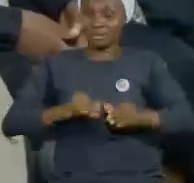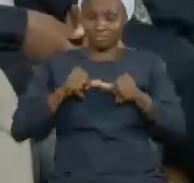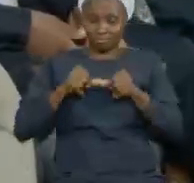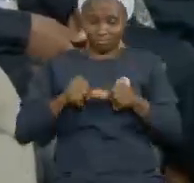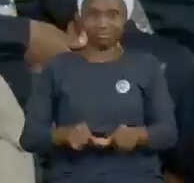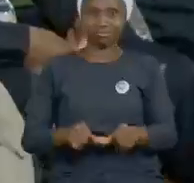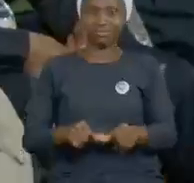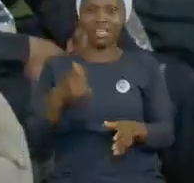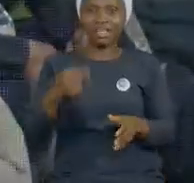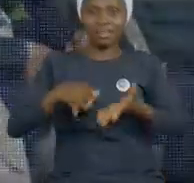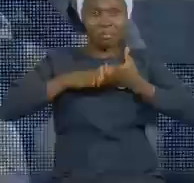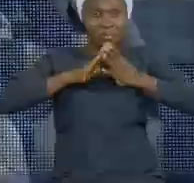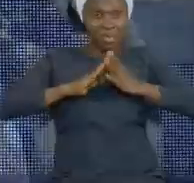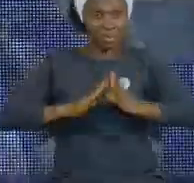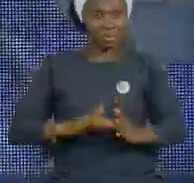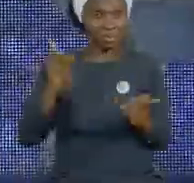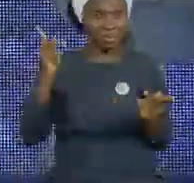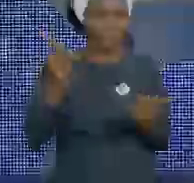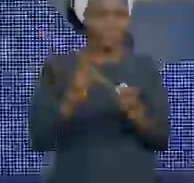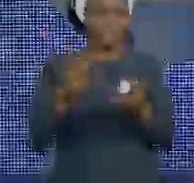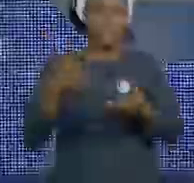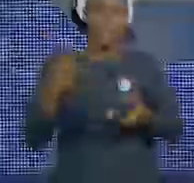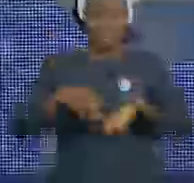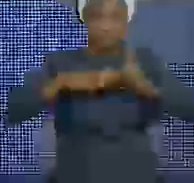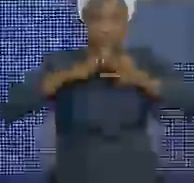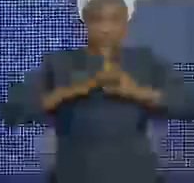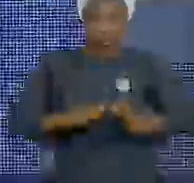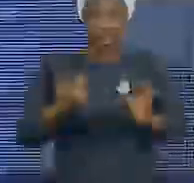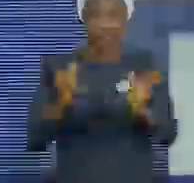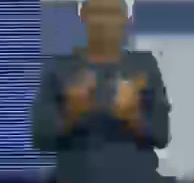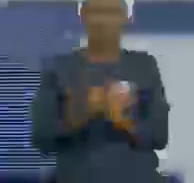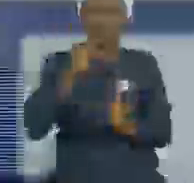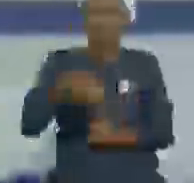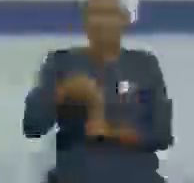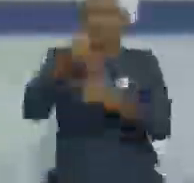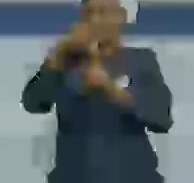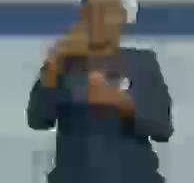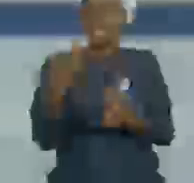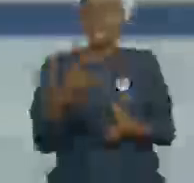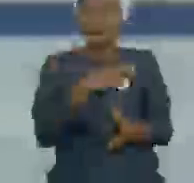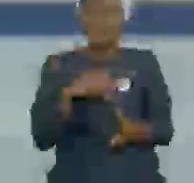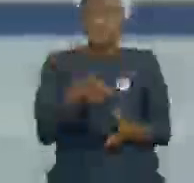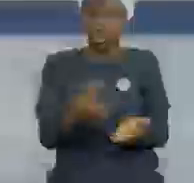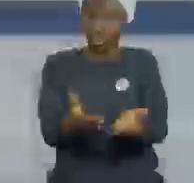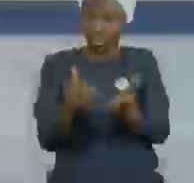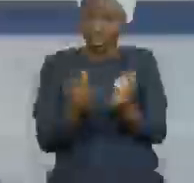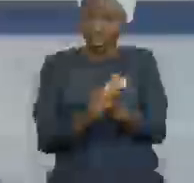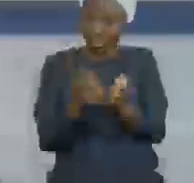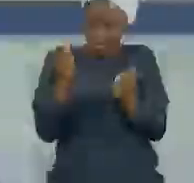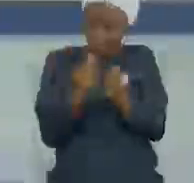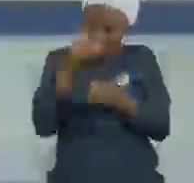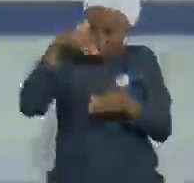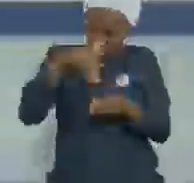the peace perfect, the peace peculiar. And you want that within you.